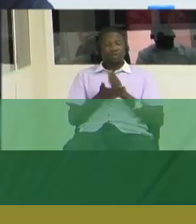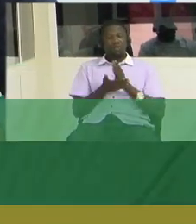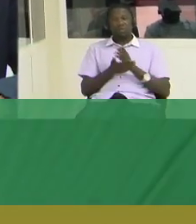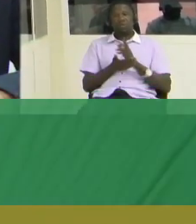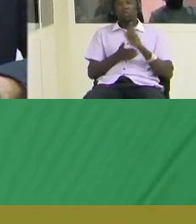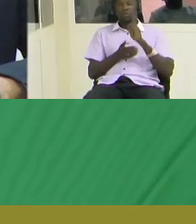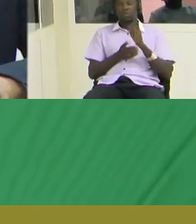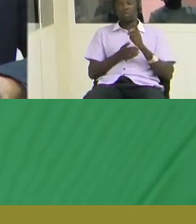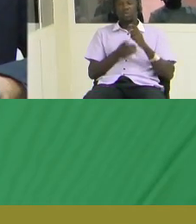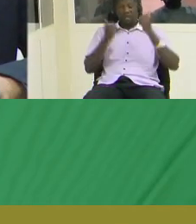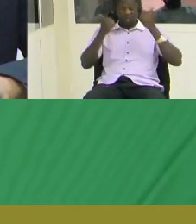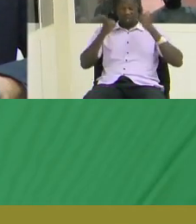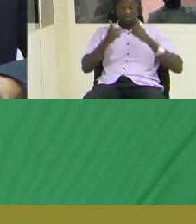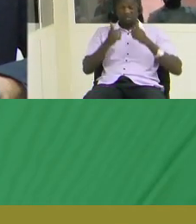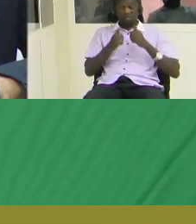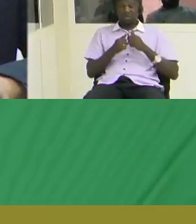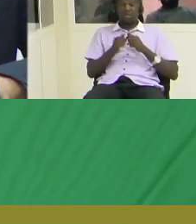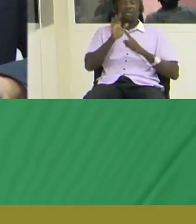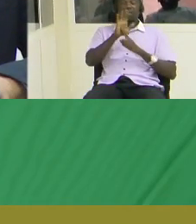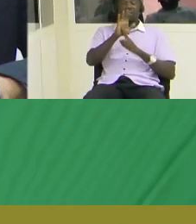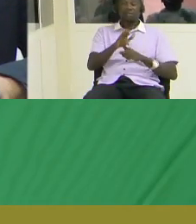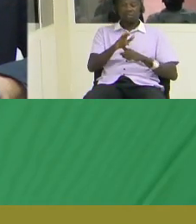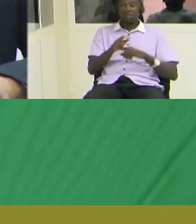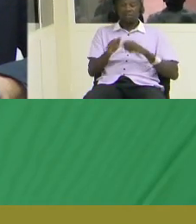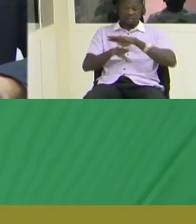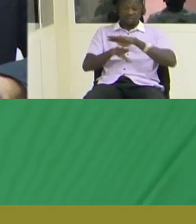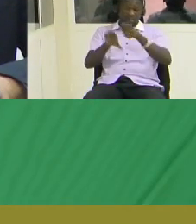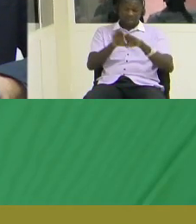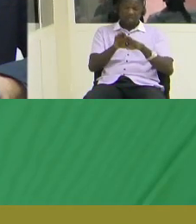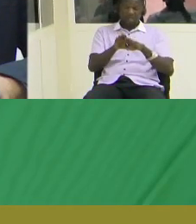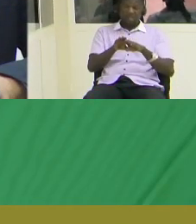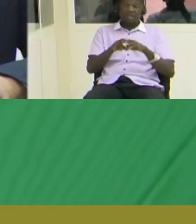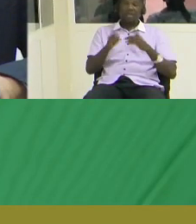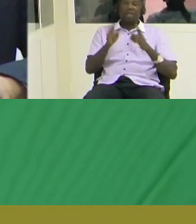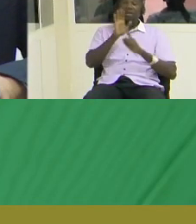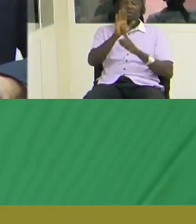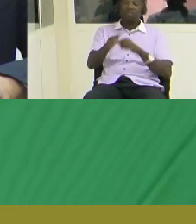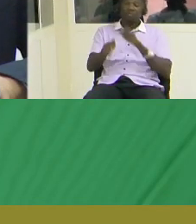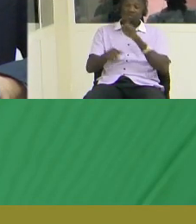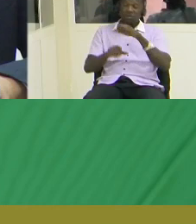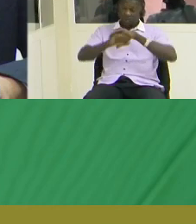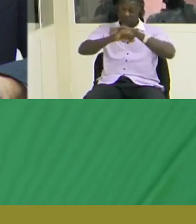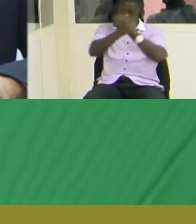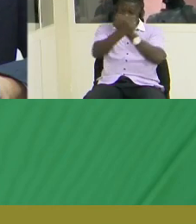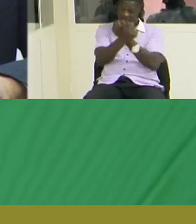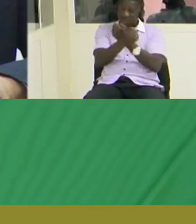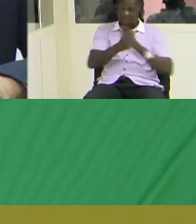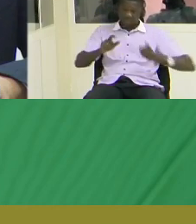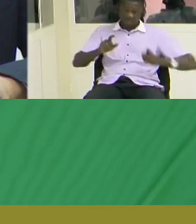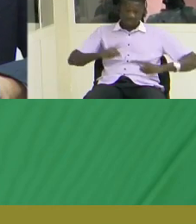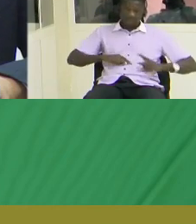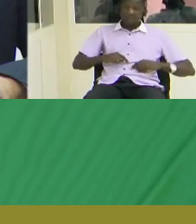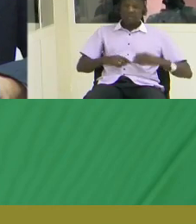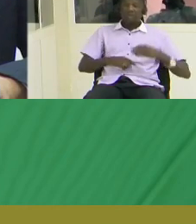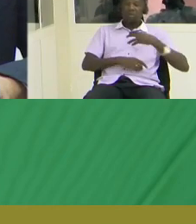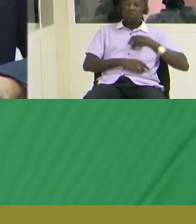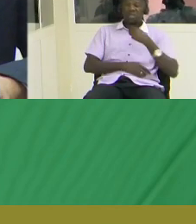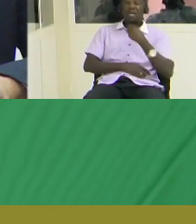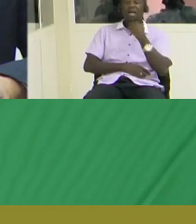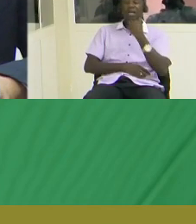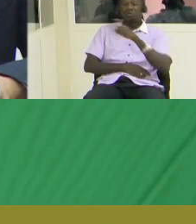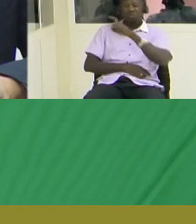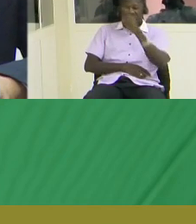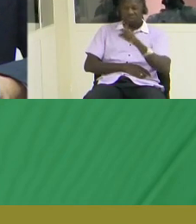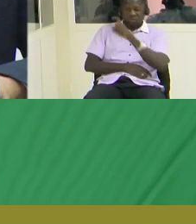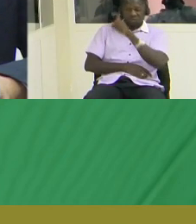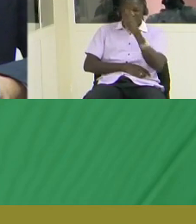ground if you were caught by the enemy and they're seeking information from you they do have the